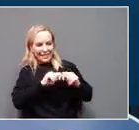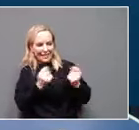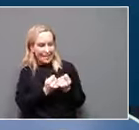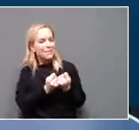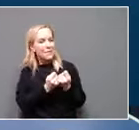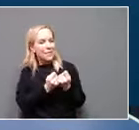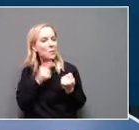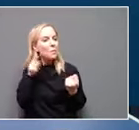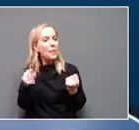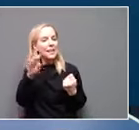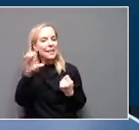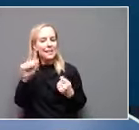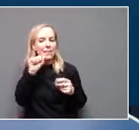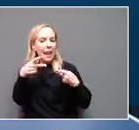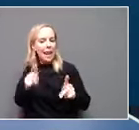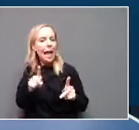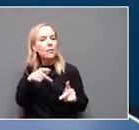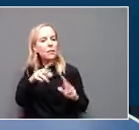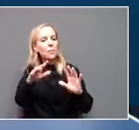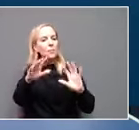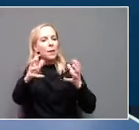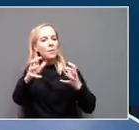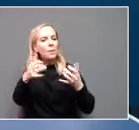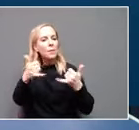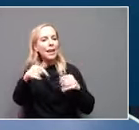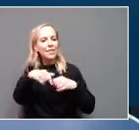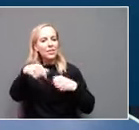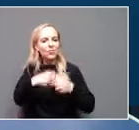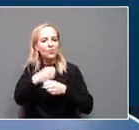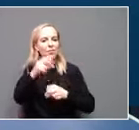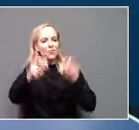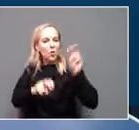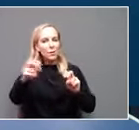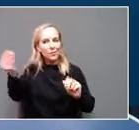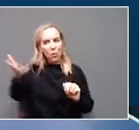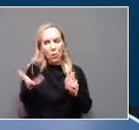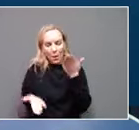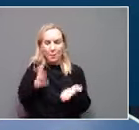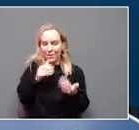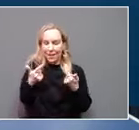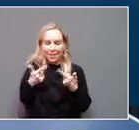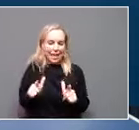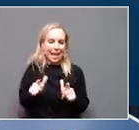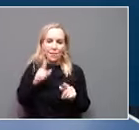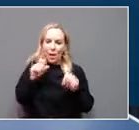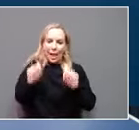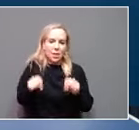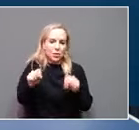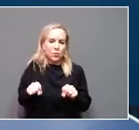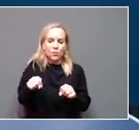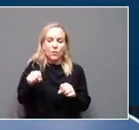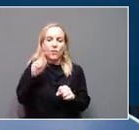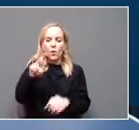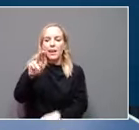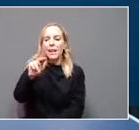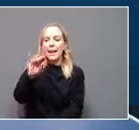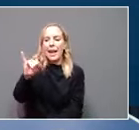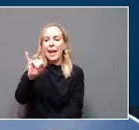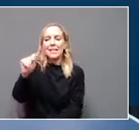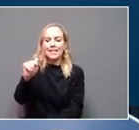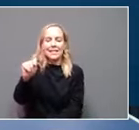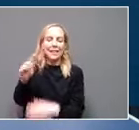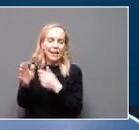they are not allowed to play in this year's tournament. I've been told they might not be eligible for the NIT either.